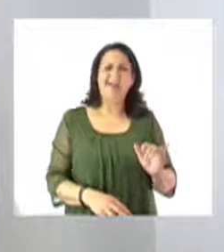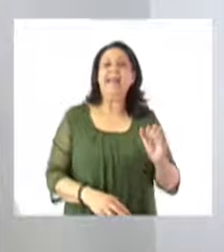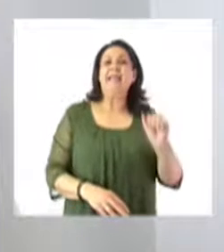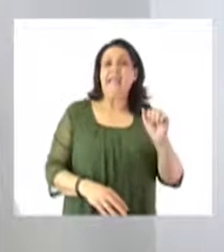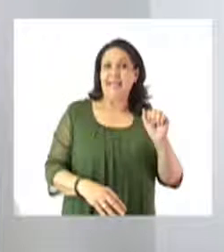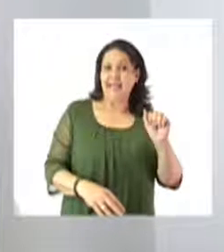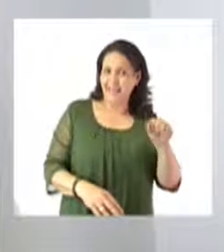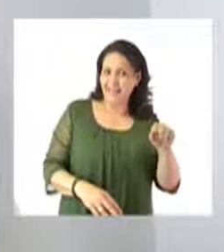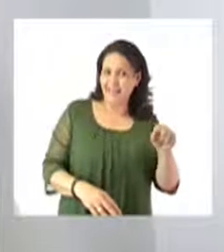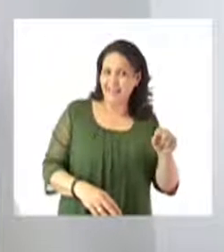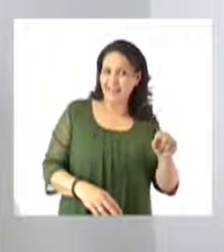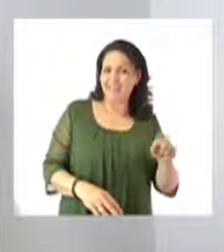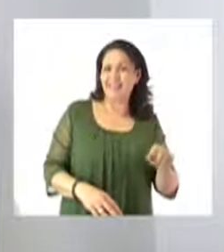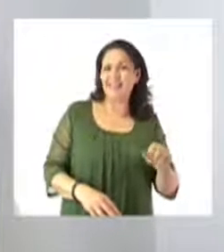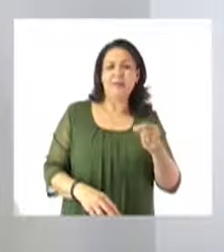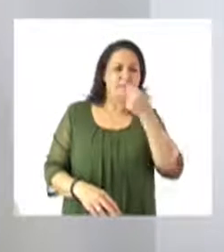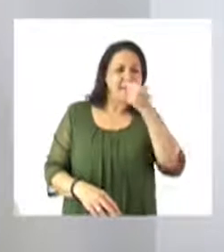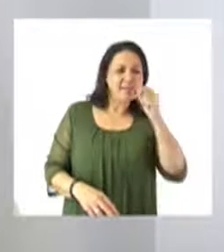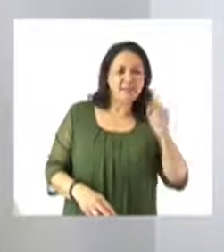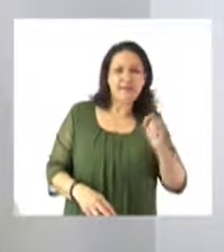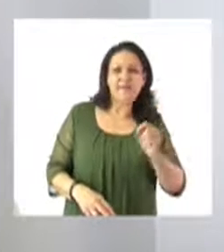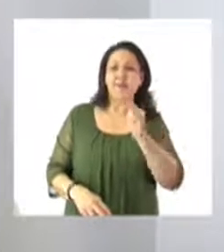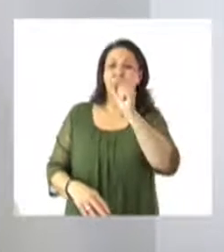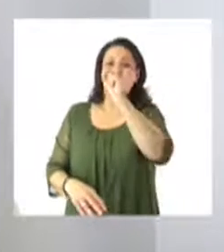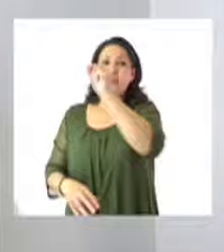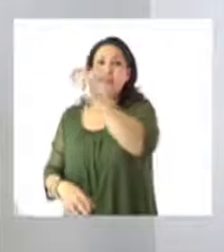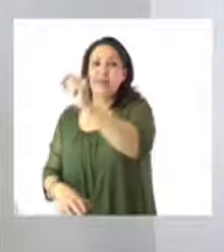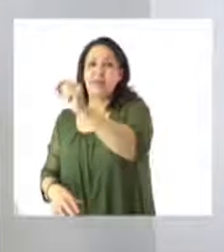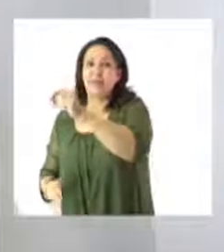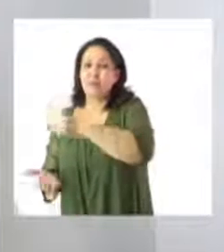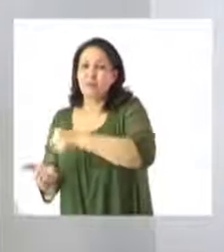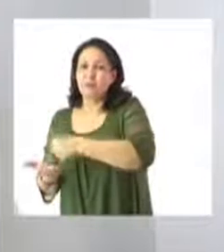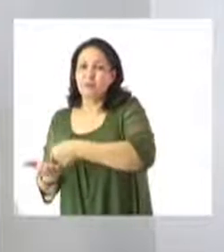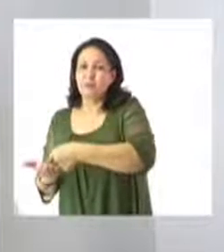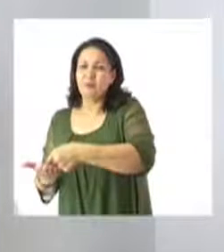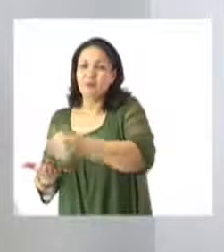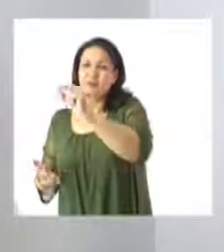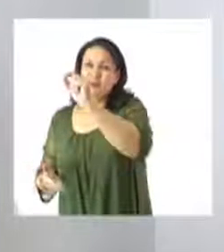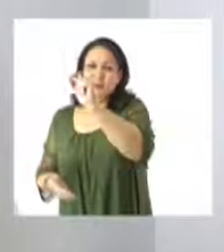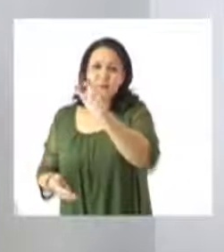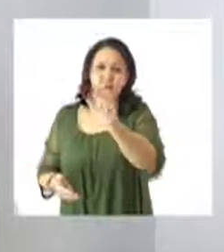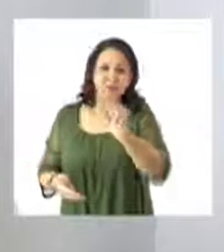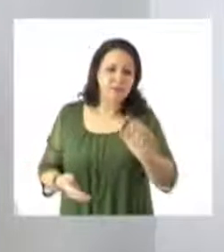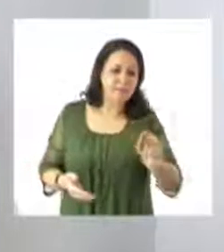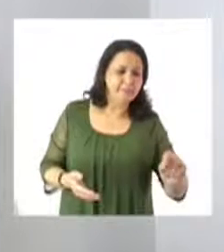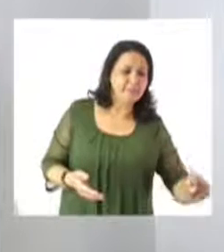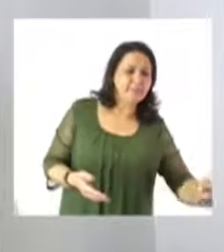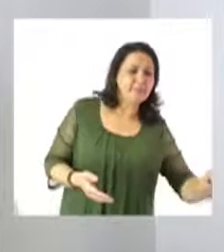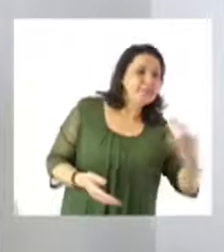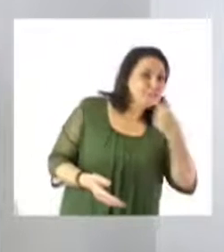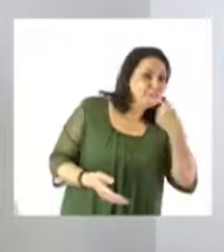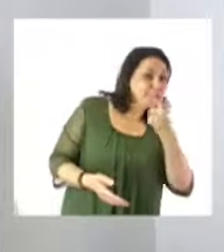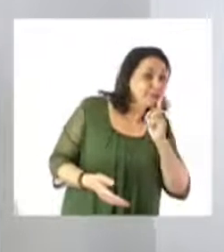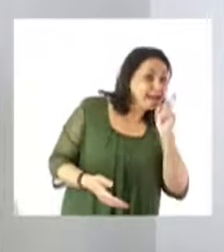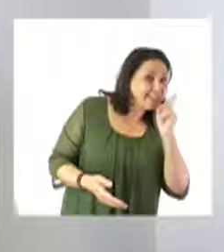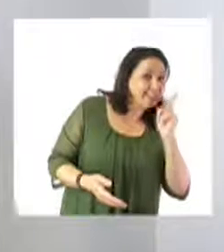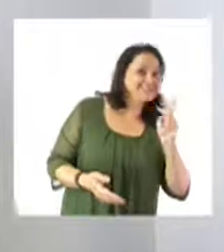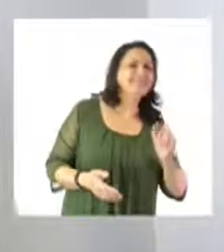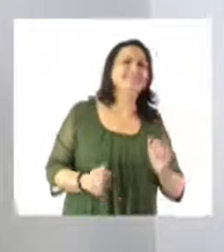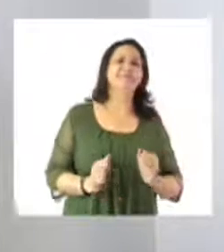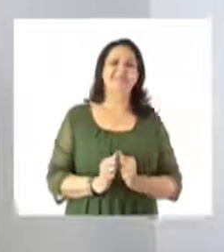toothbrush. Now take a pencil or your crayon and draw a straight line going to the